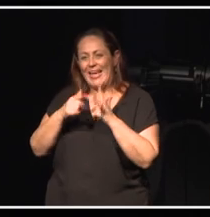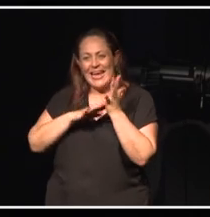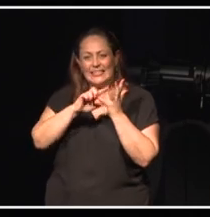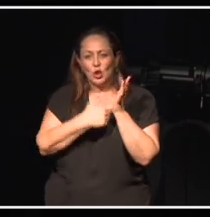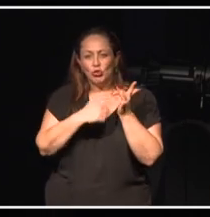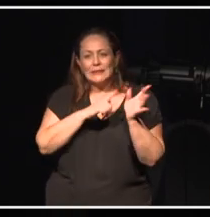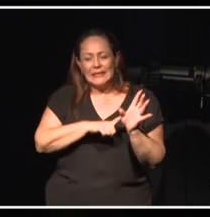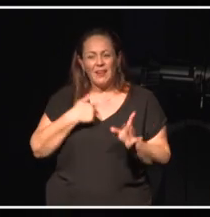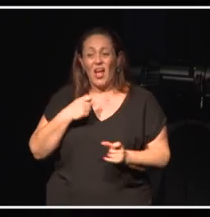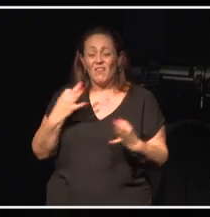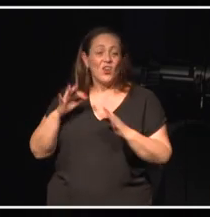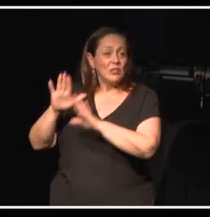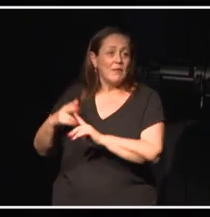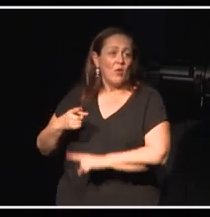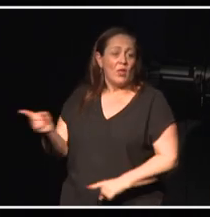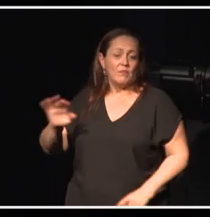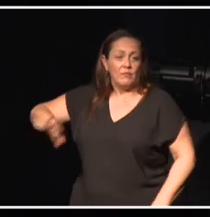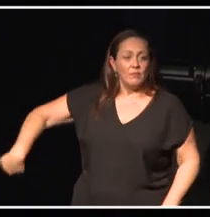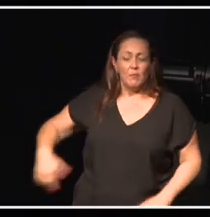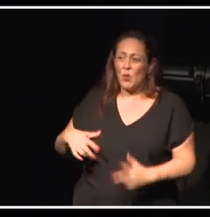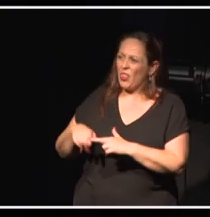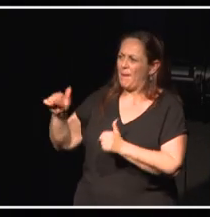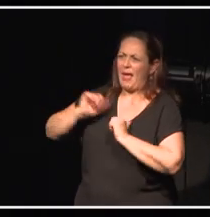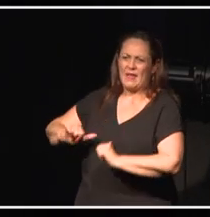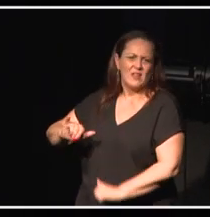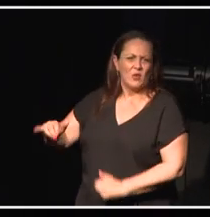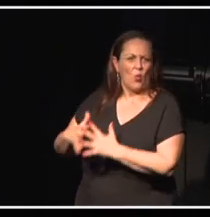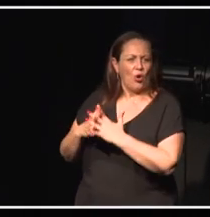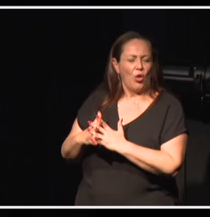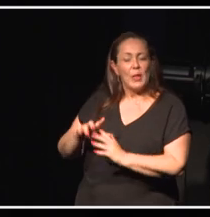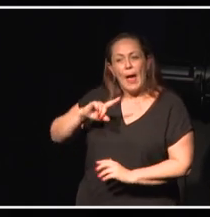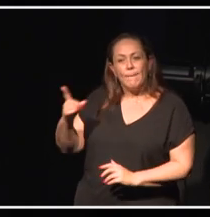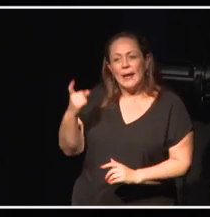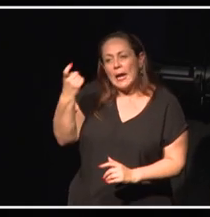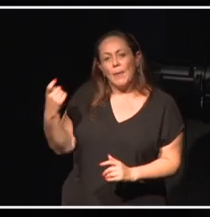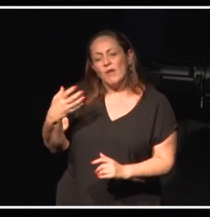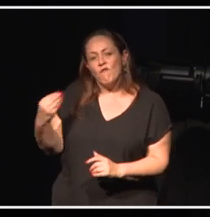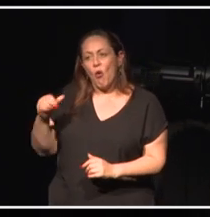have no sympathy for their feelings of insecurity or self-doubt because of the way that they behave. But they're not coming from a